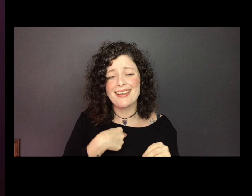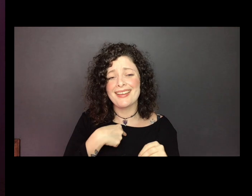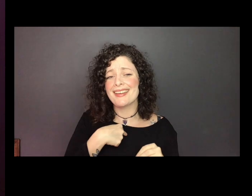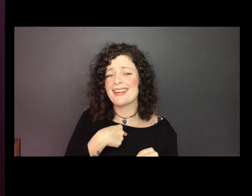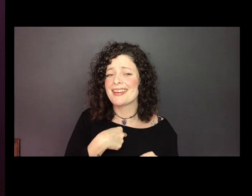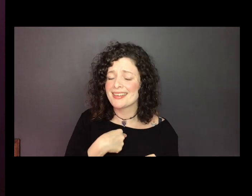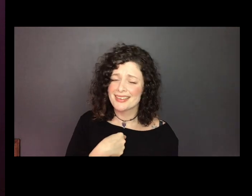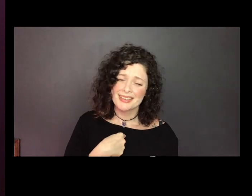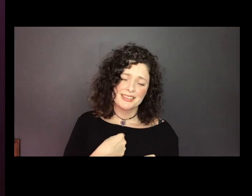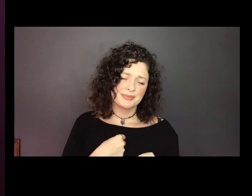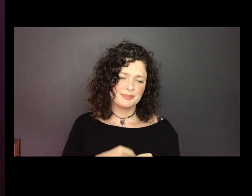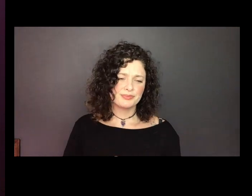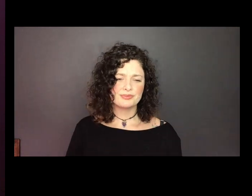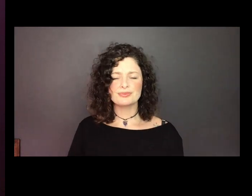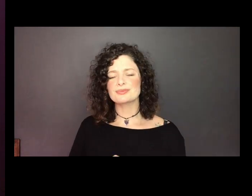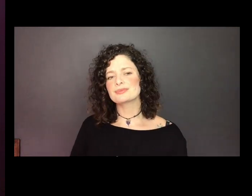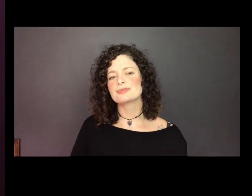say.